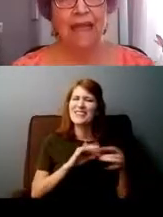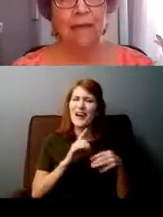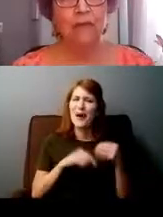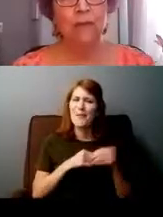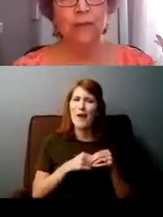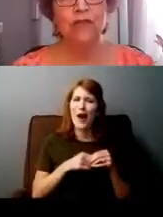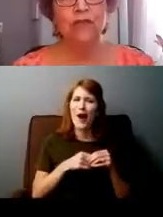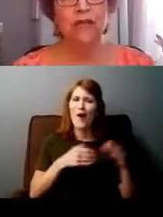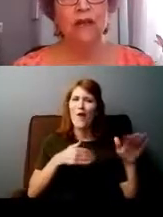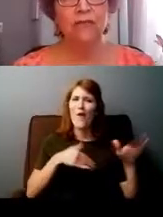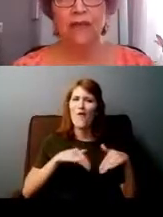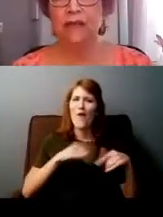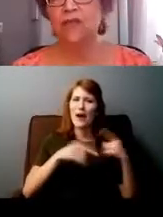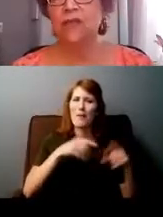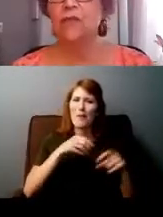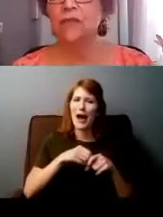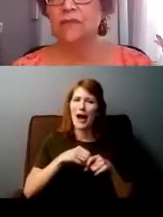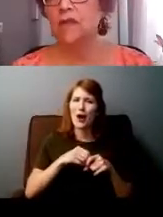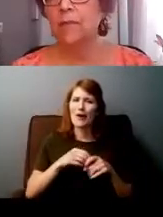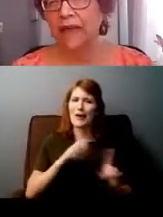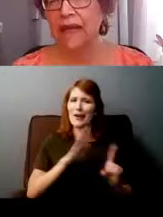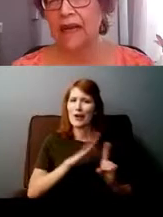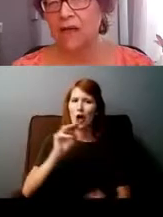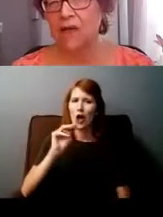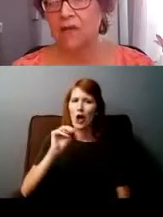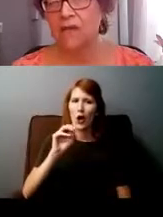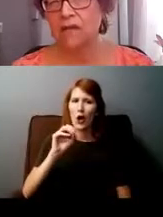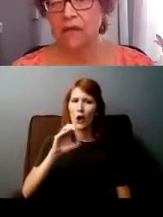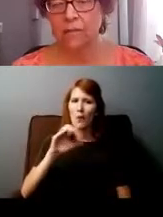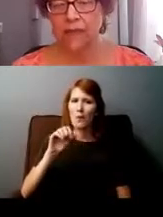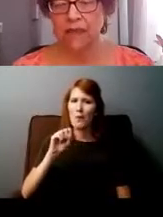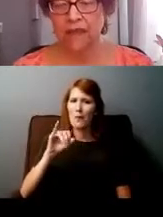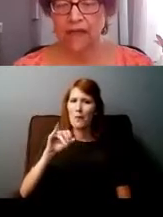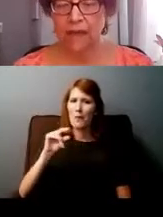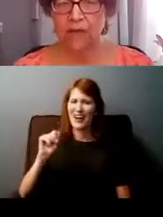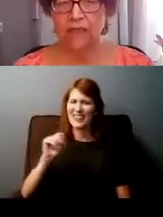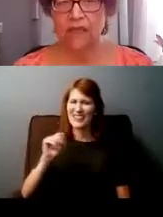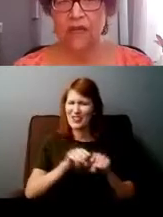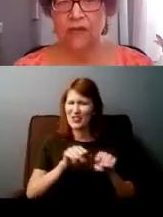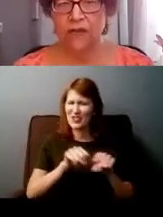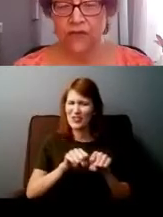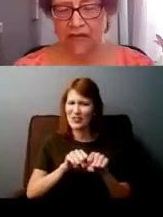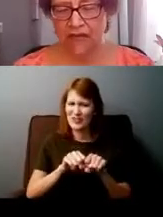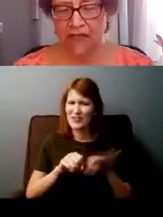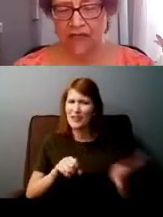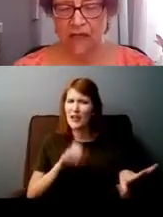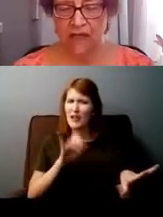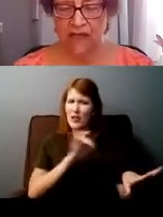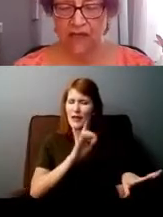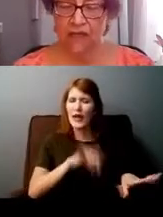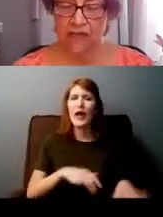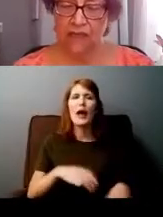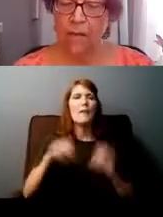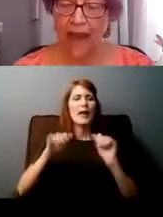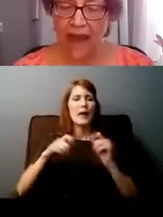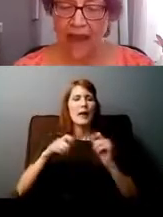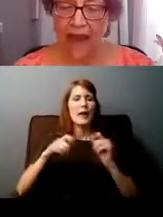being able to put yourself in the shoes of somebody else, being able to understand